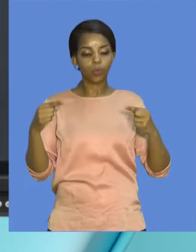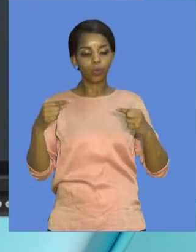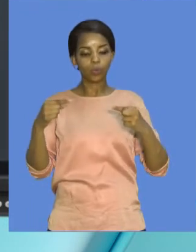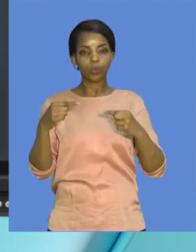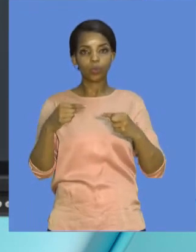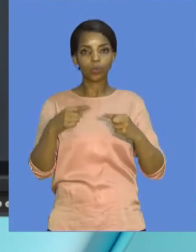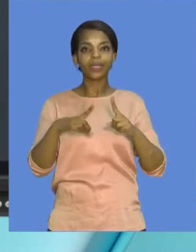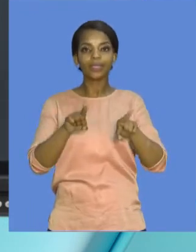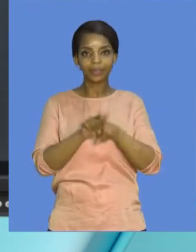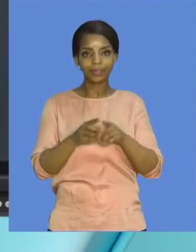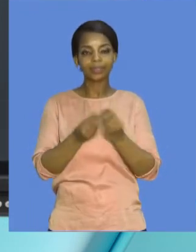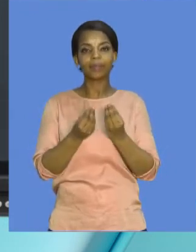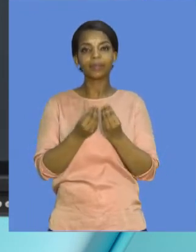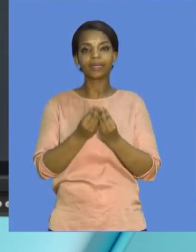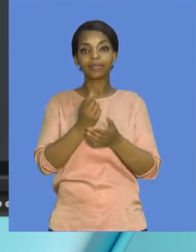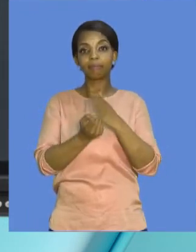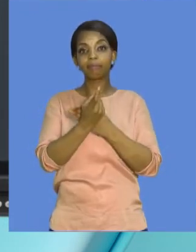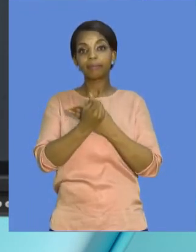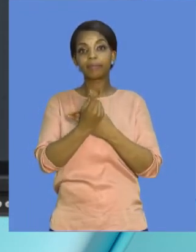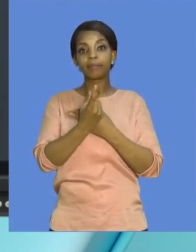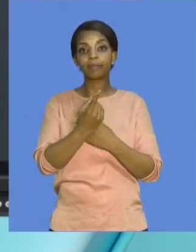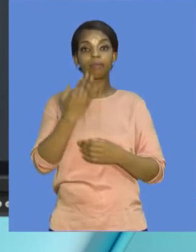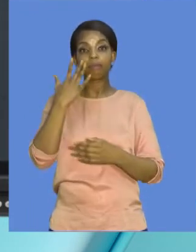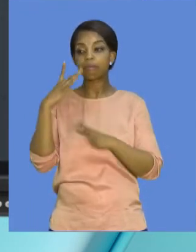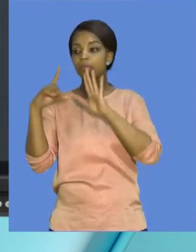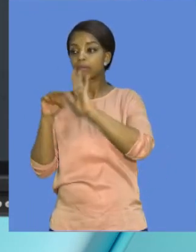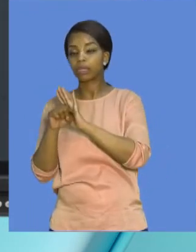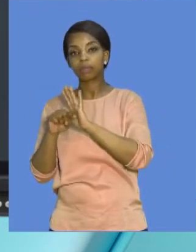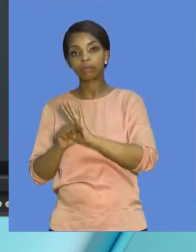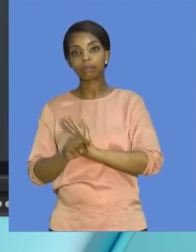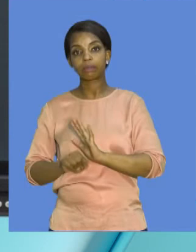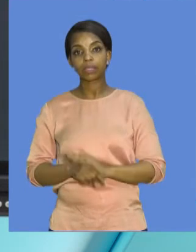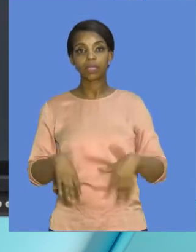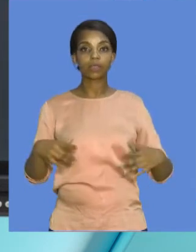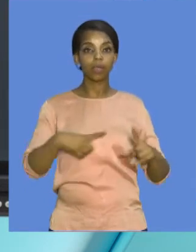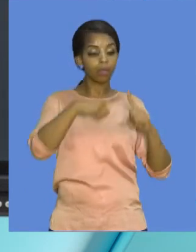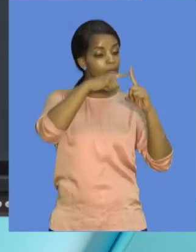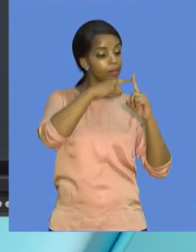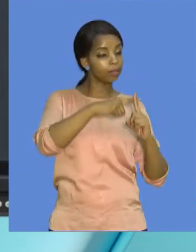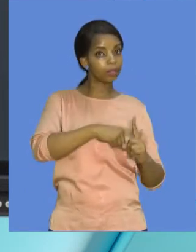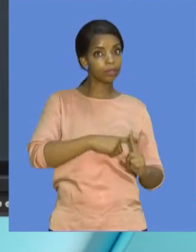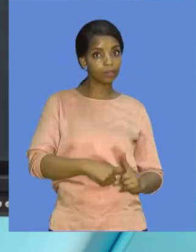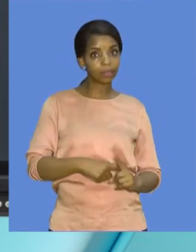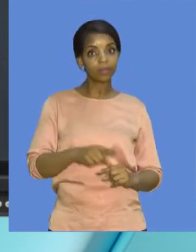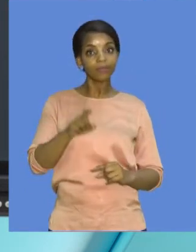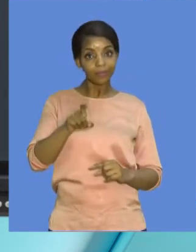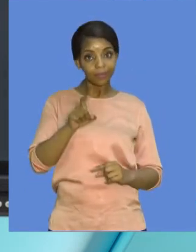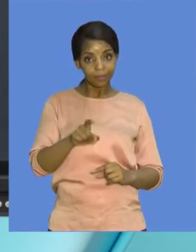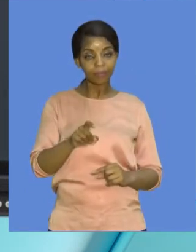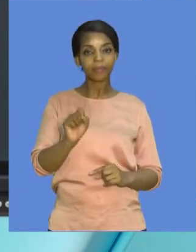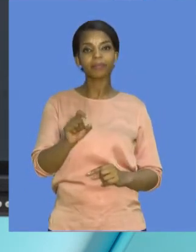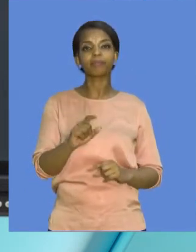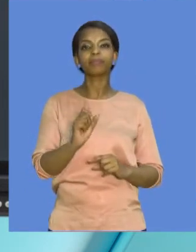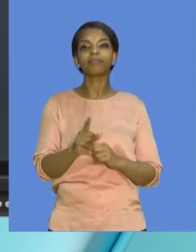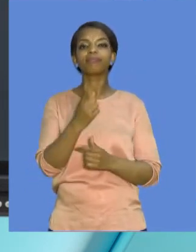other. The similar thing happens with like charges which are negative, while the opposite, which is the positive and the negative, actually exert